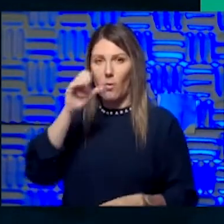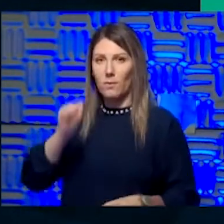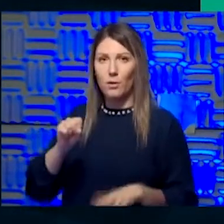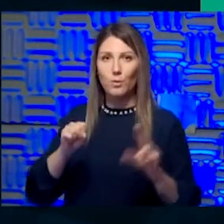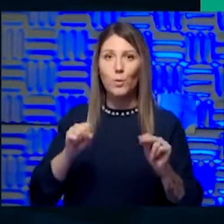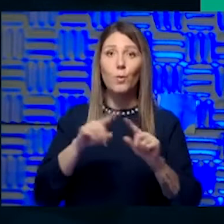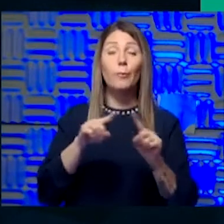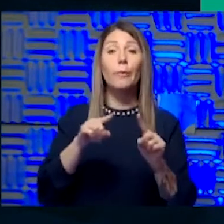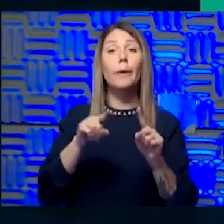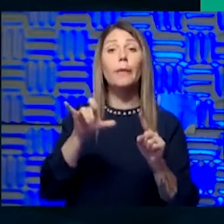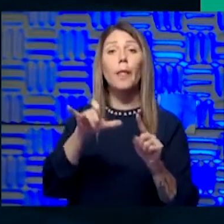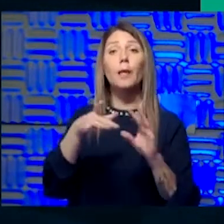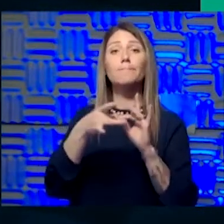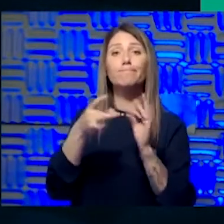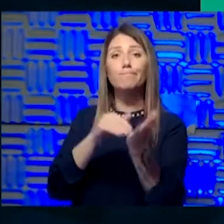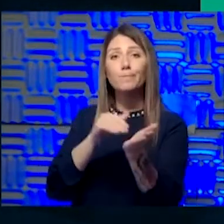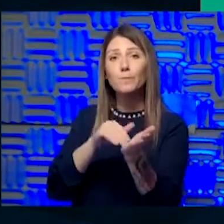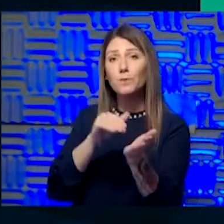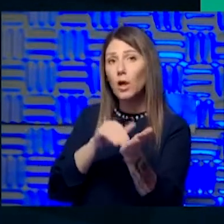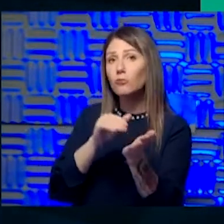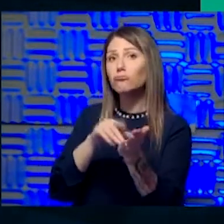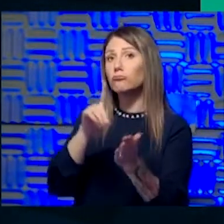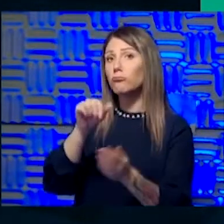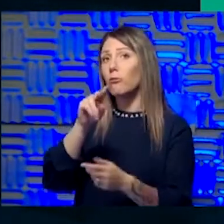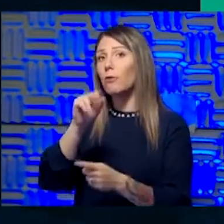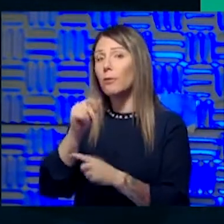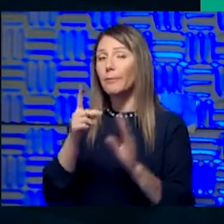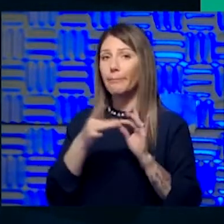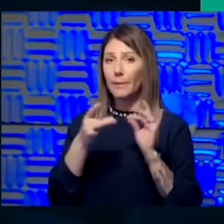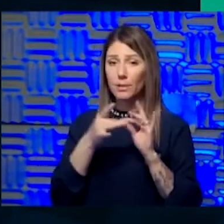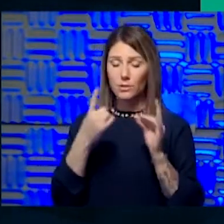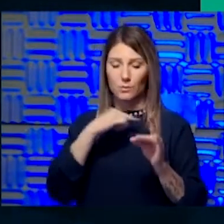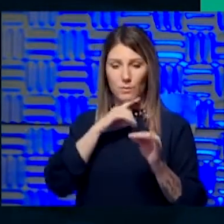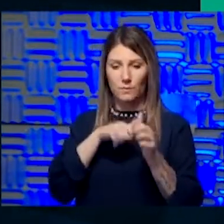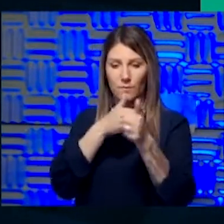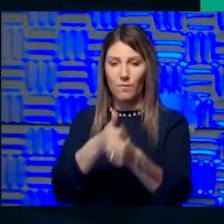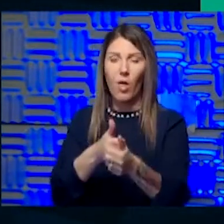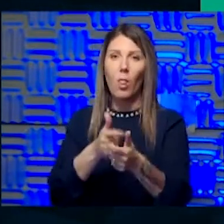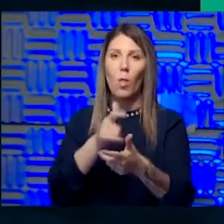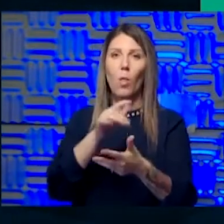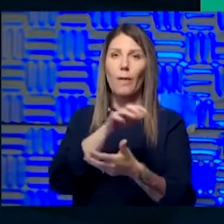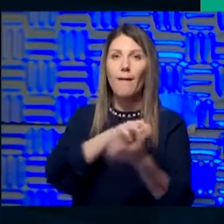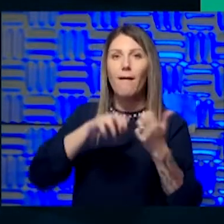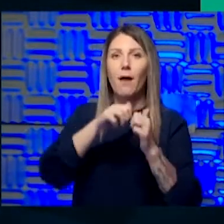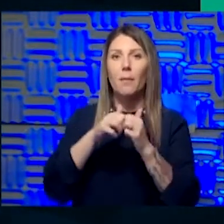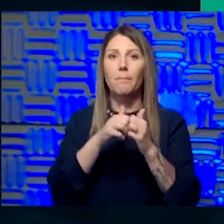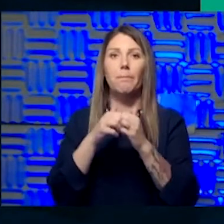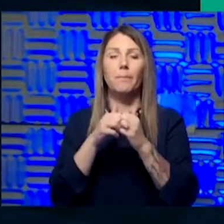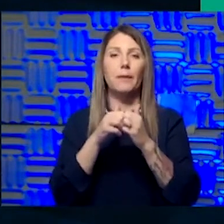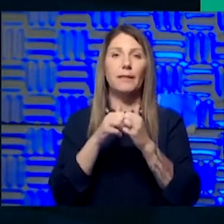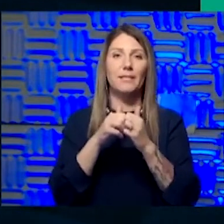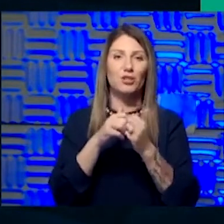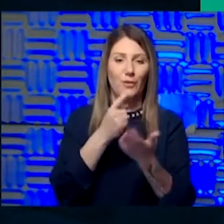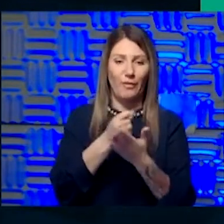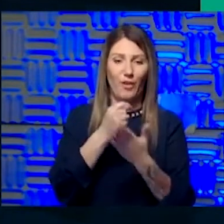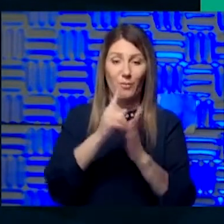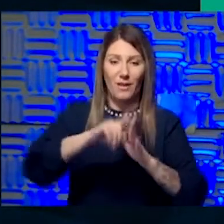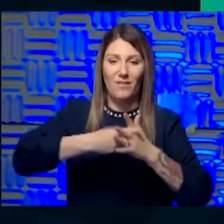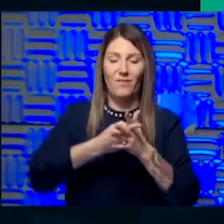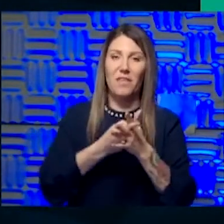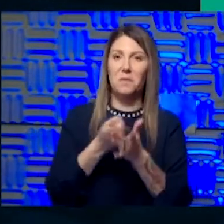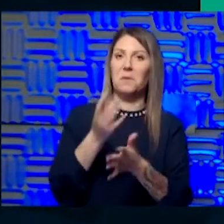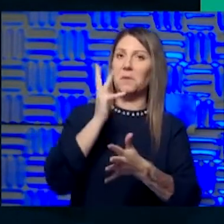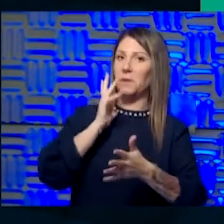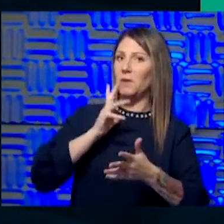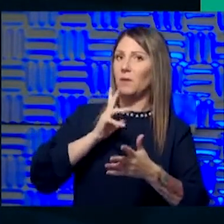Hawkinson mentioned, we also kind of followed the combination therapy in the beginning using azithromycin